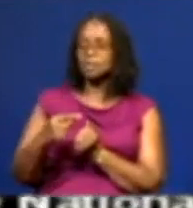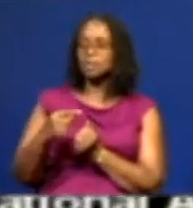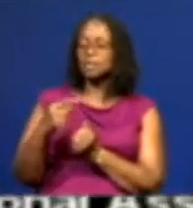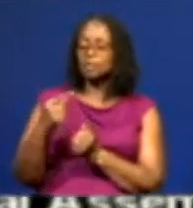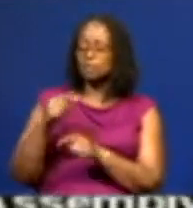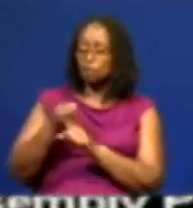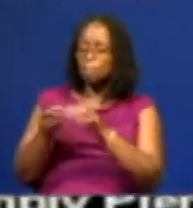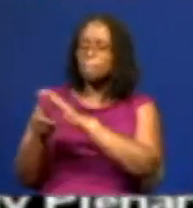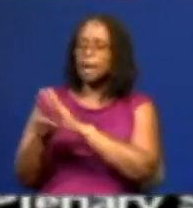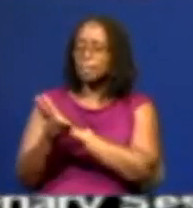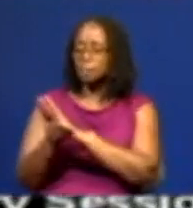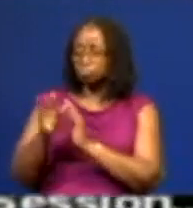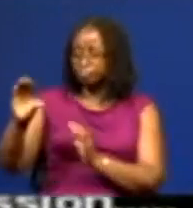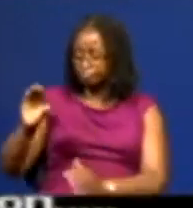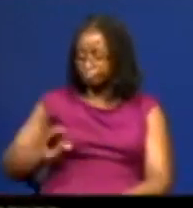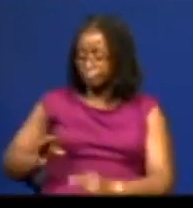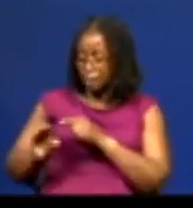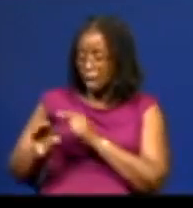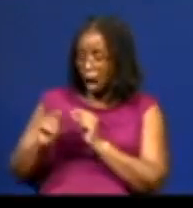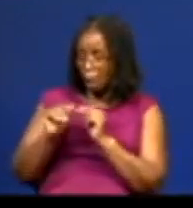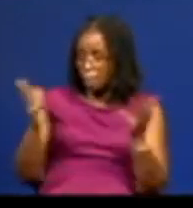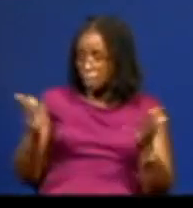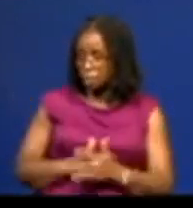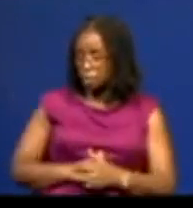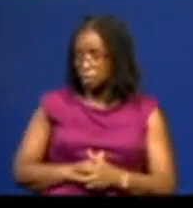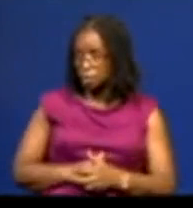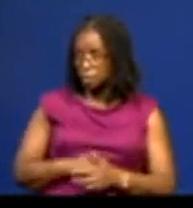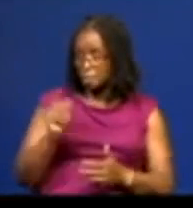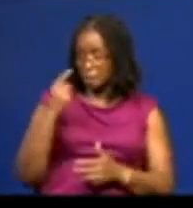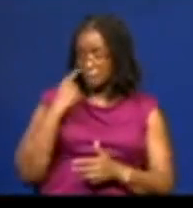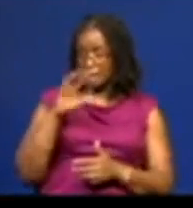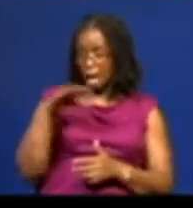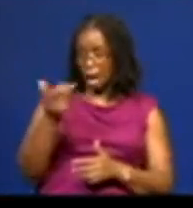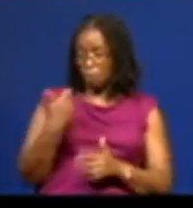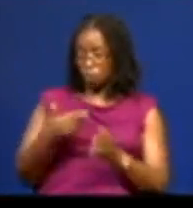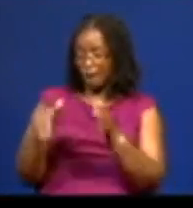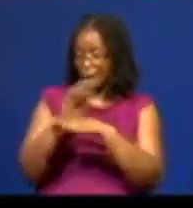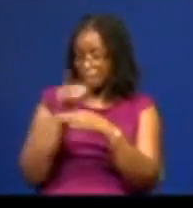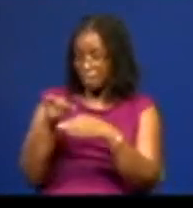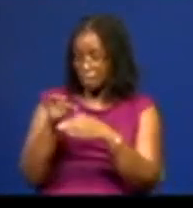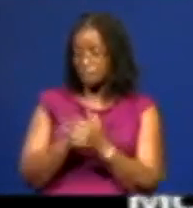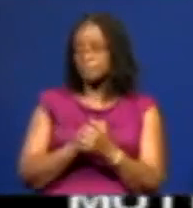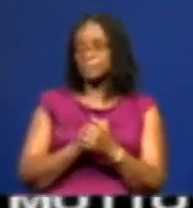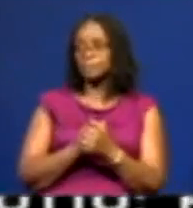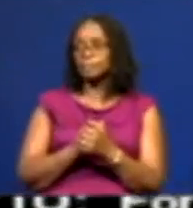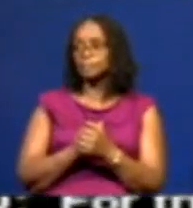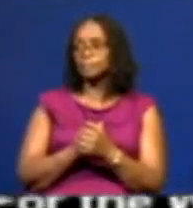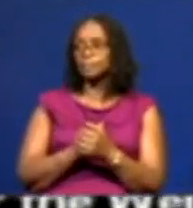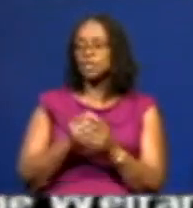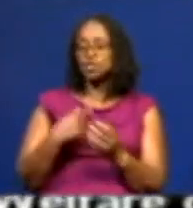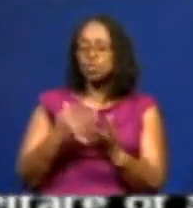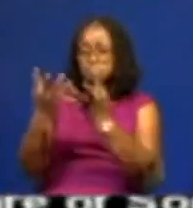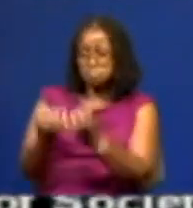How much is that in a day? We should look on ways on how to seal the loopholes, not on ways to take from